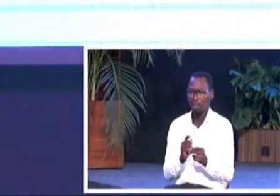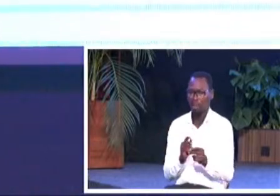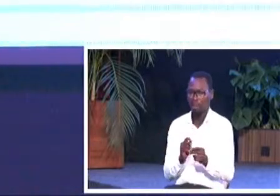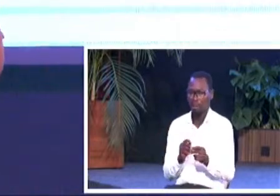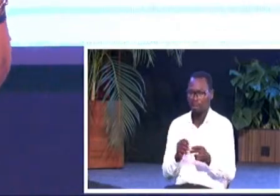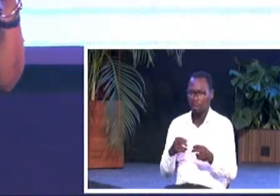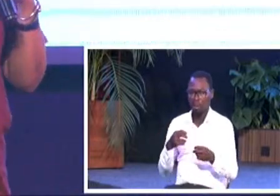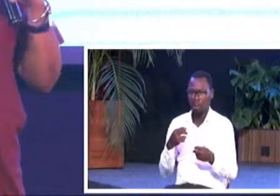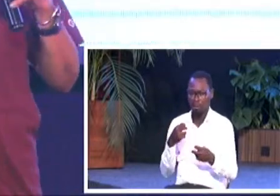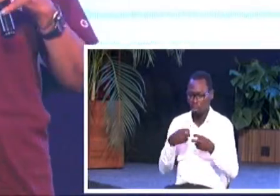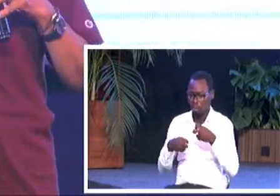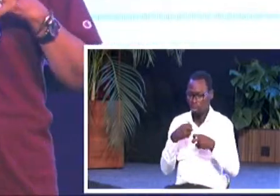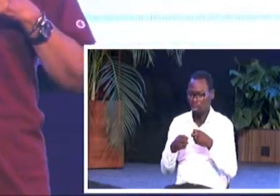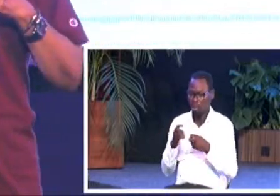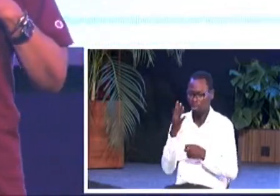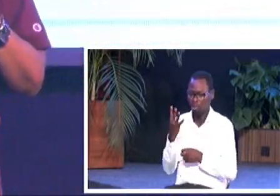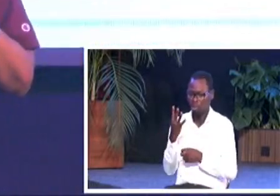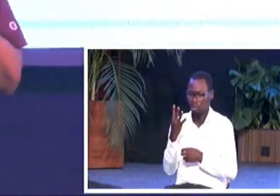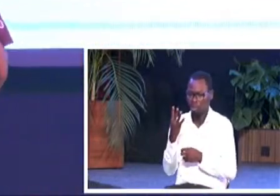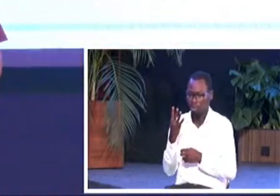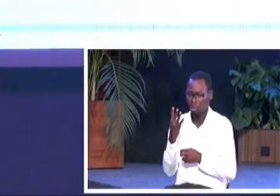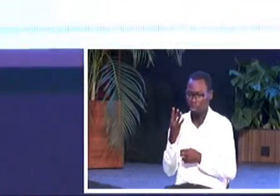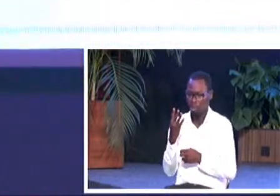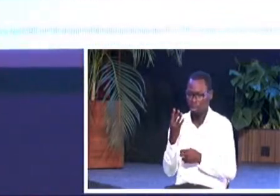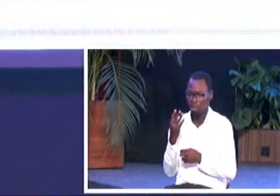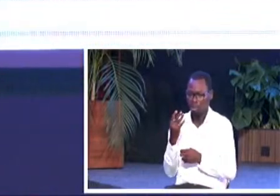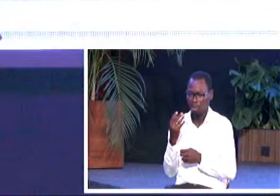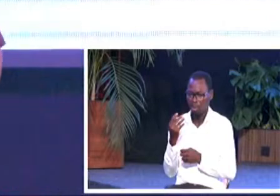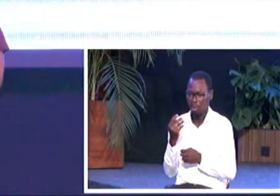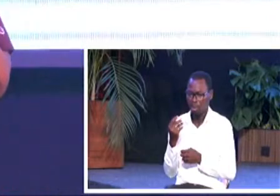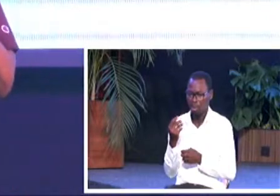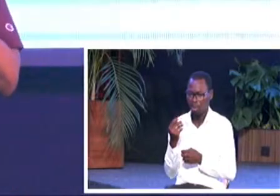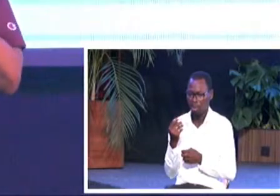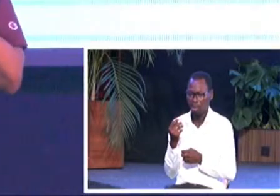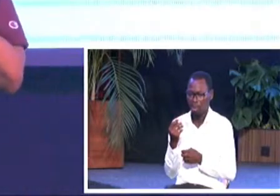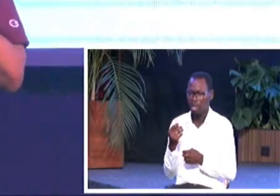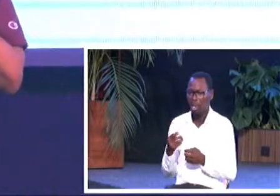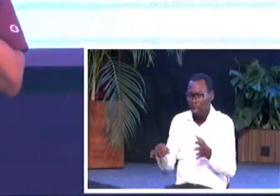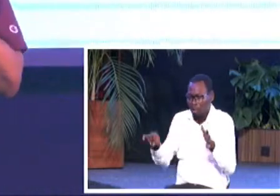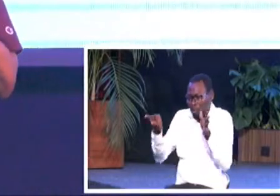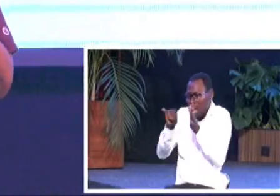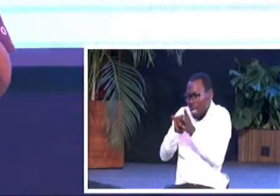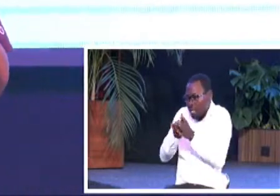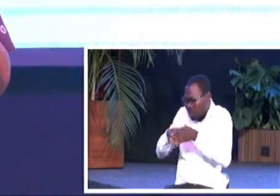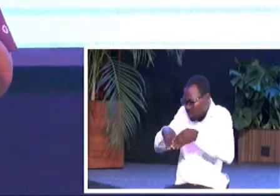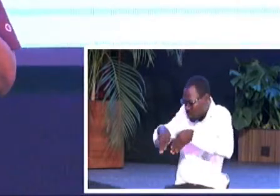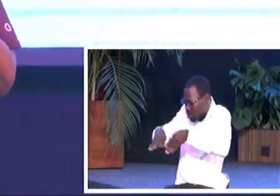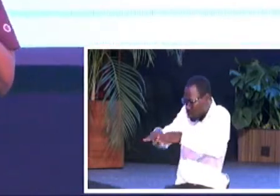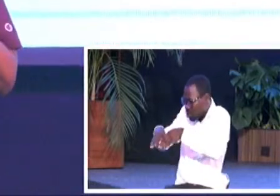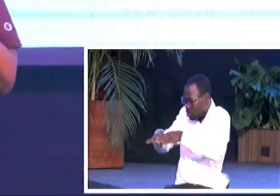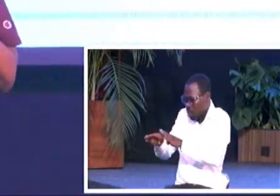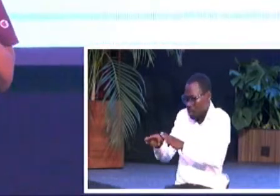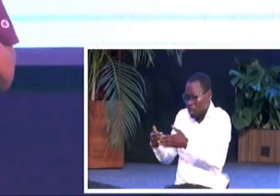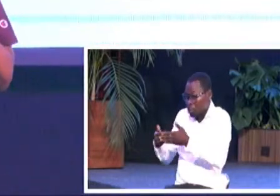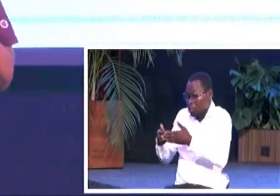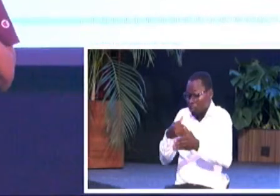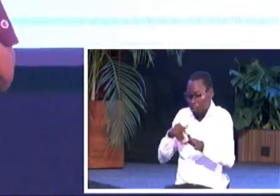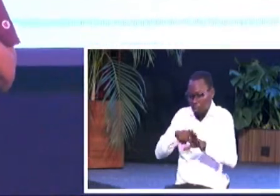Problem number four, not identifying market before going into